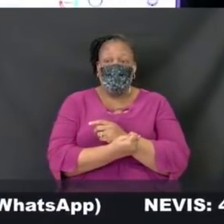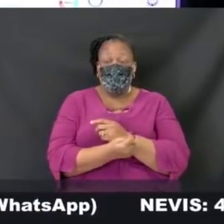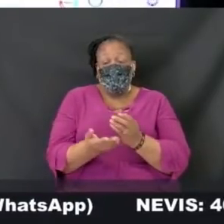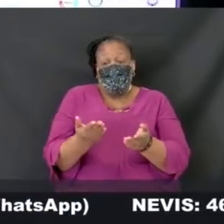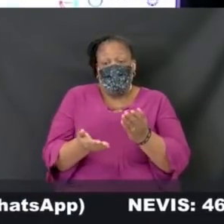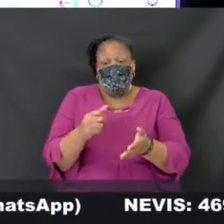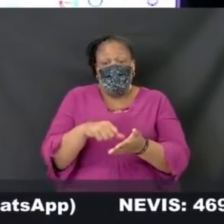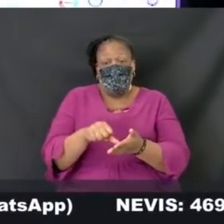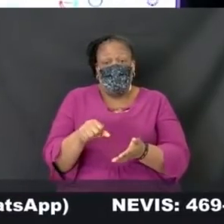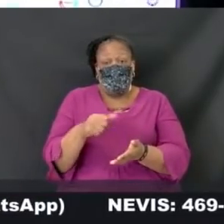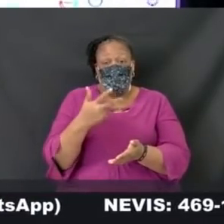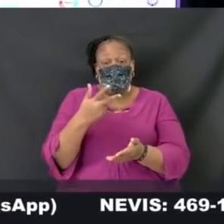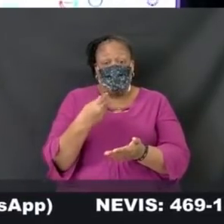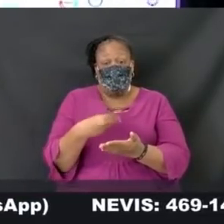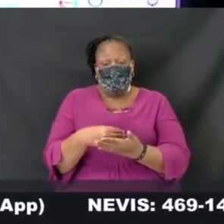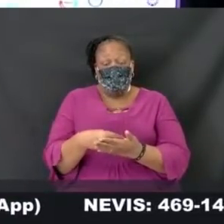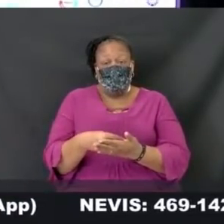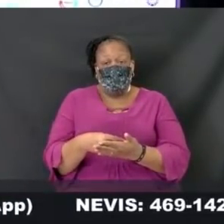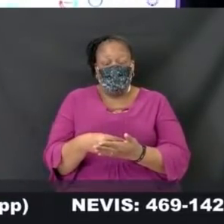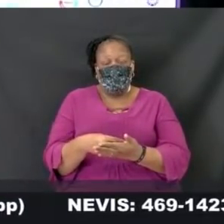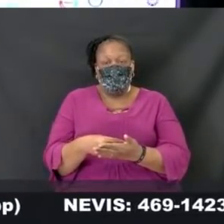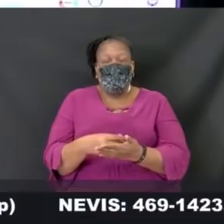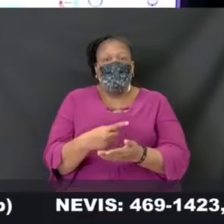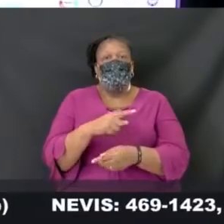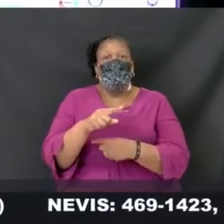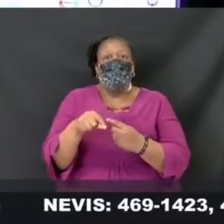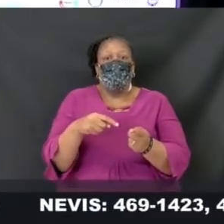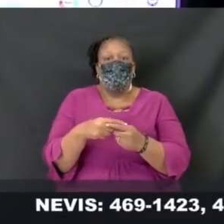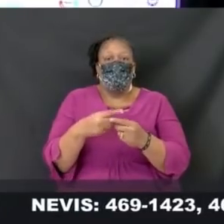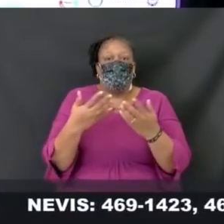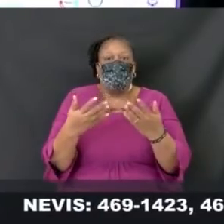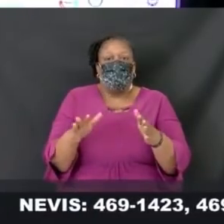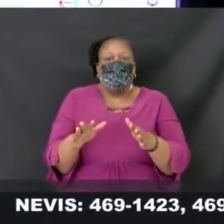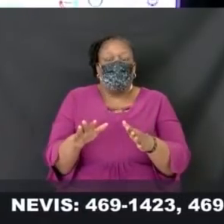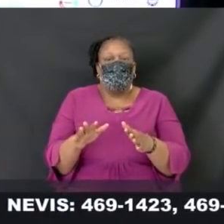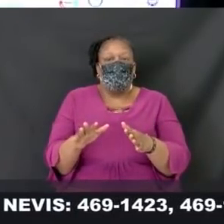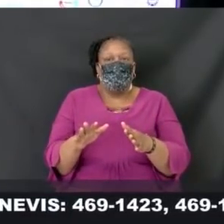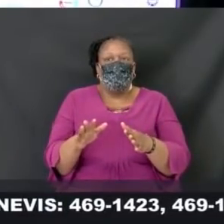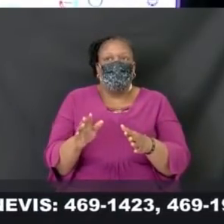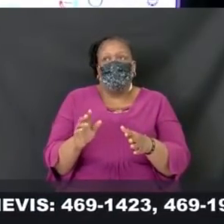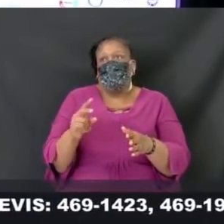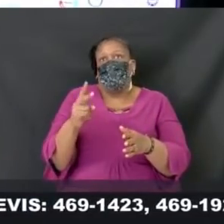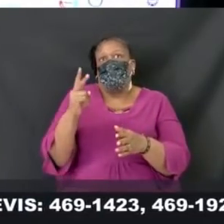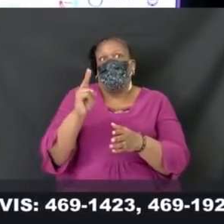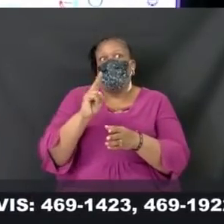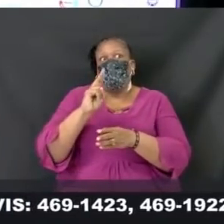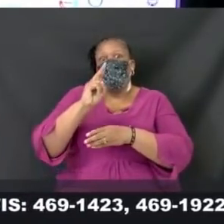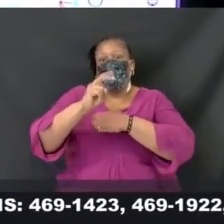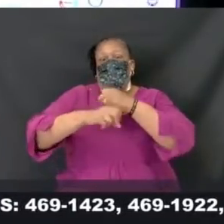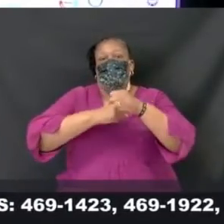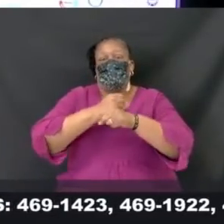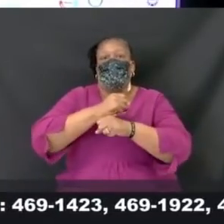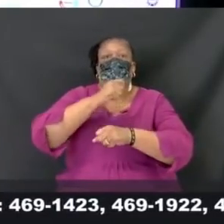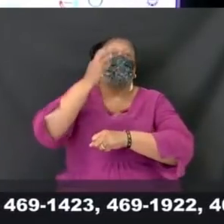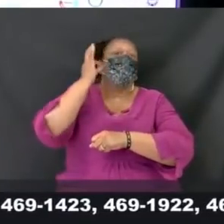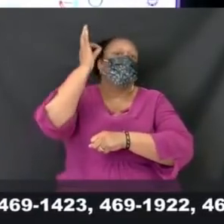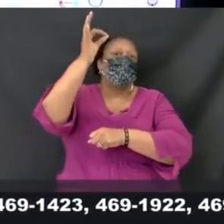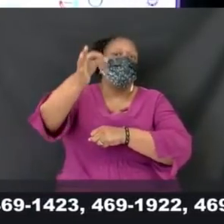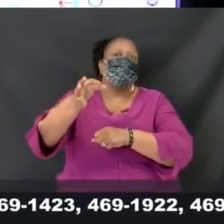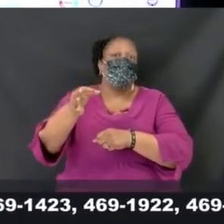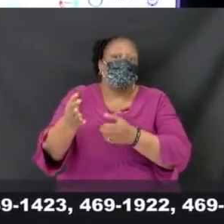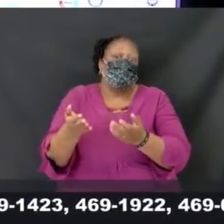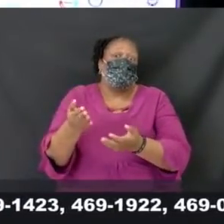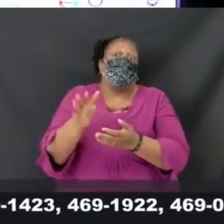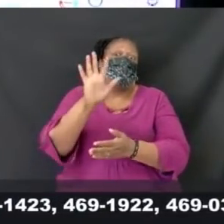on, going forward, post this COVID era. So what will be required? One of some of the things that we are looking